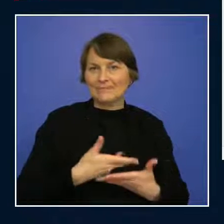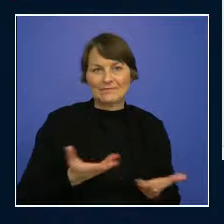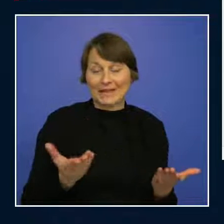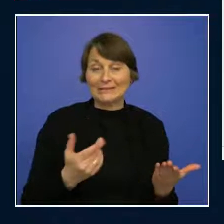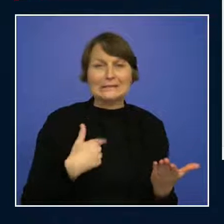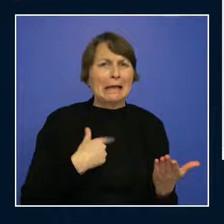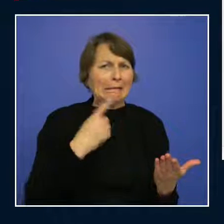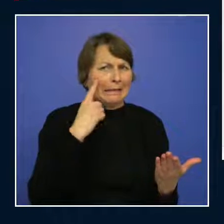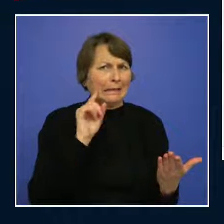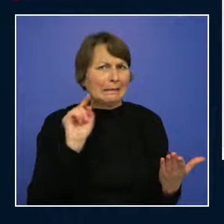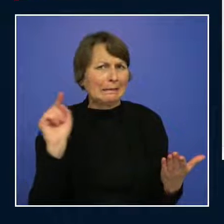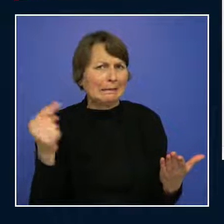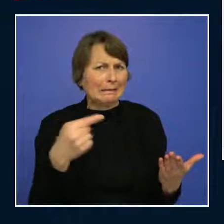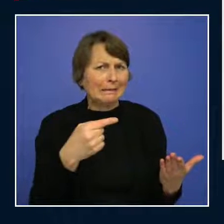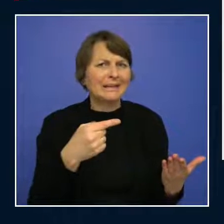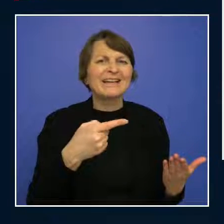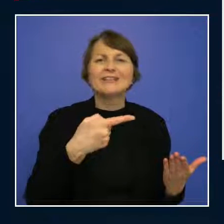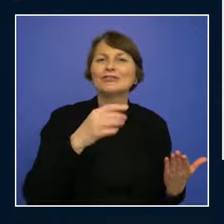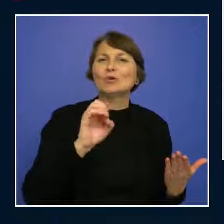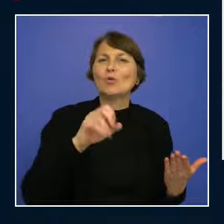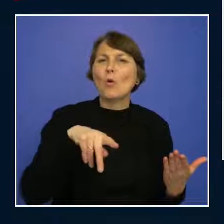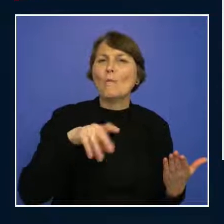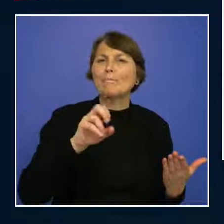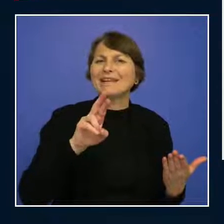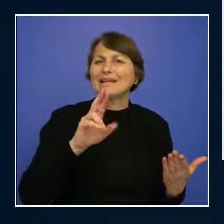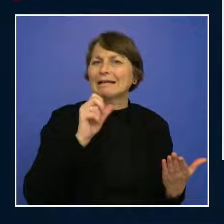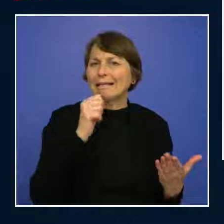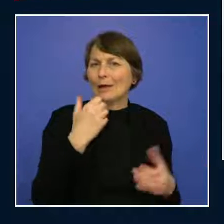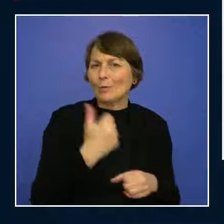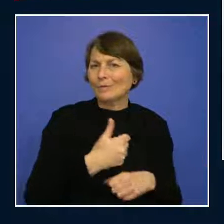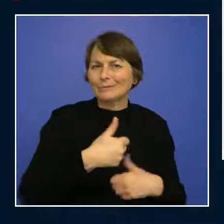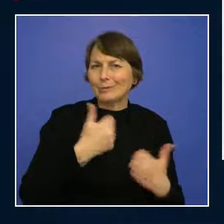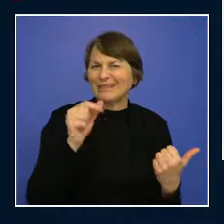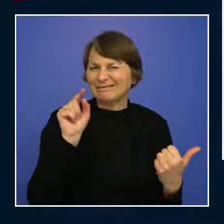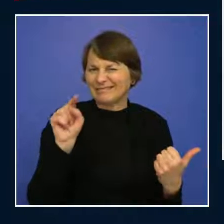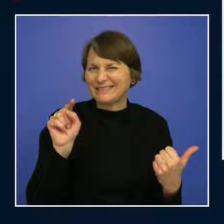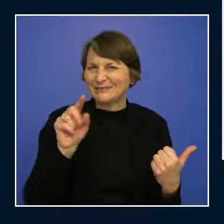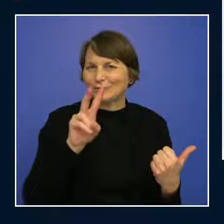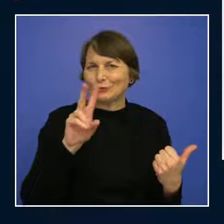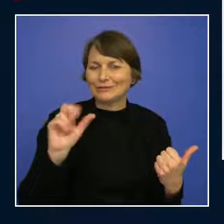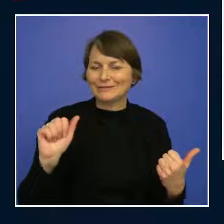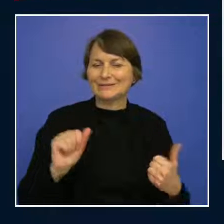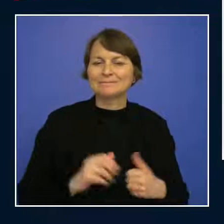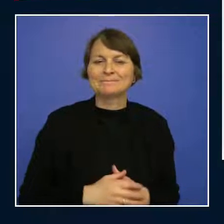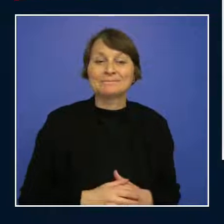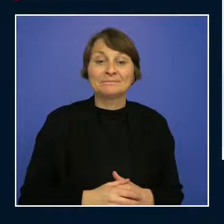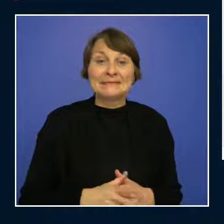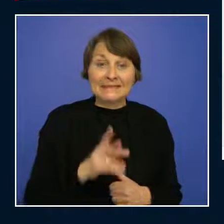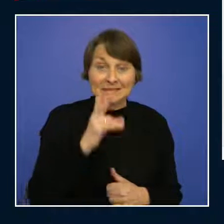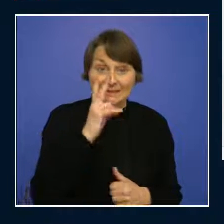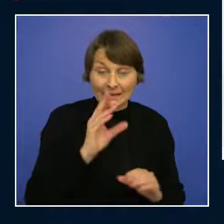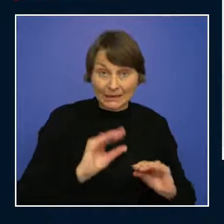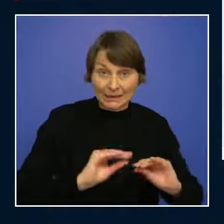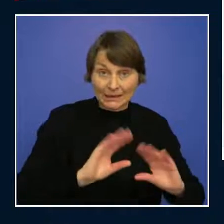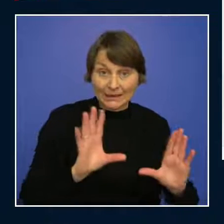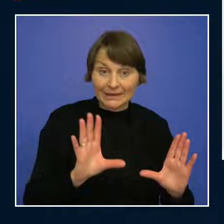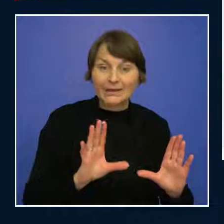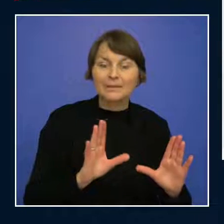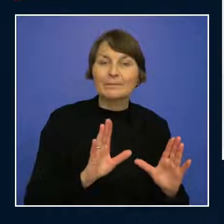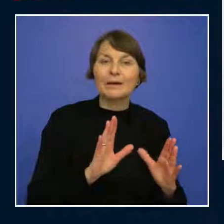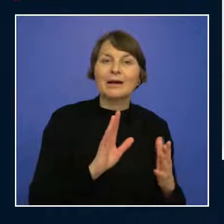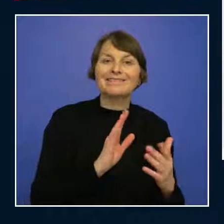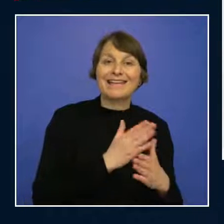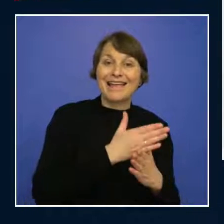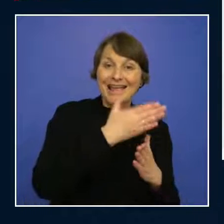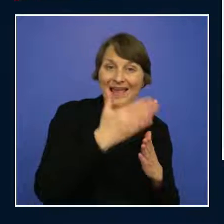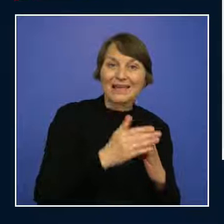with GeoPicker is not actually working here. I'm not sure if you can quite see this, but each of my endpoints are